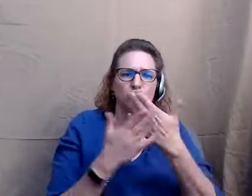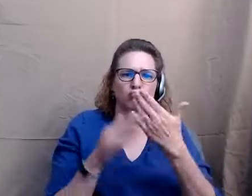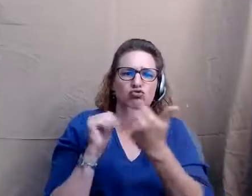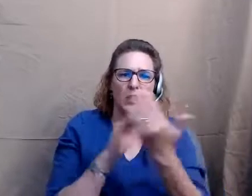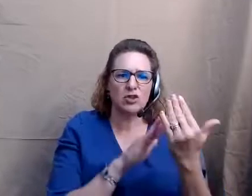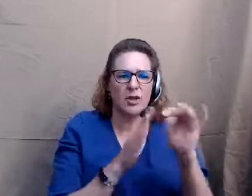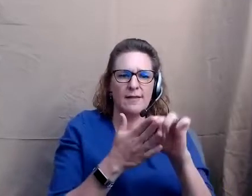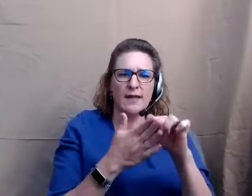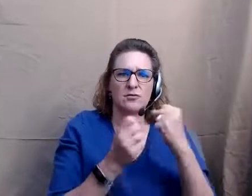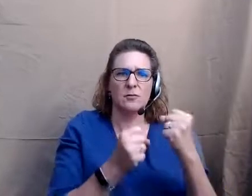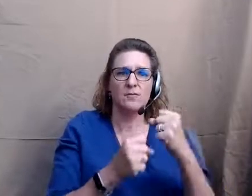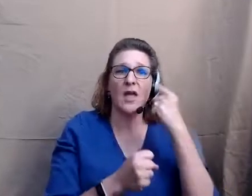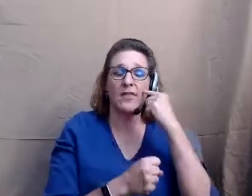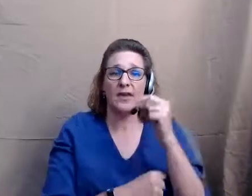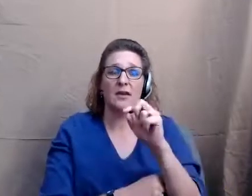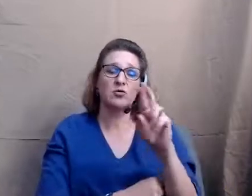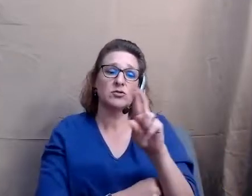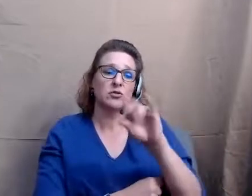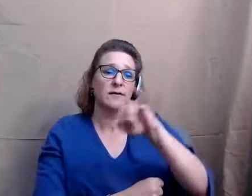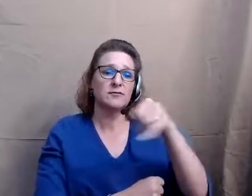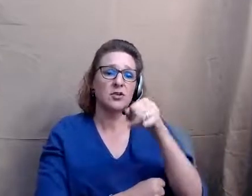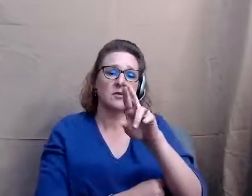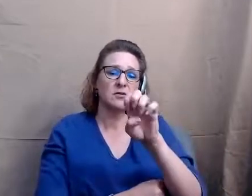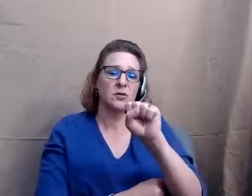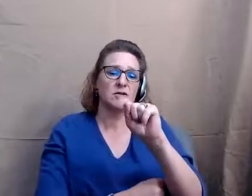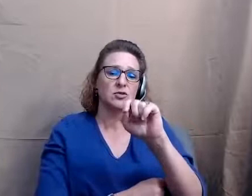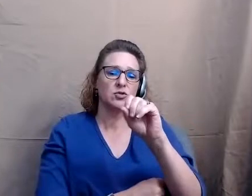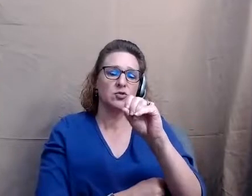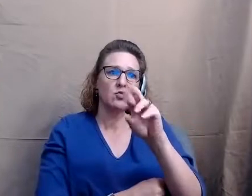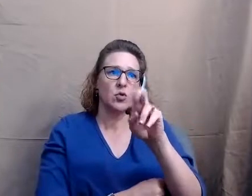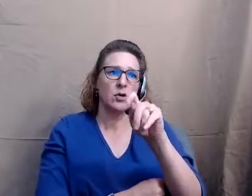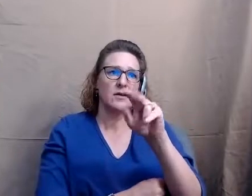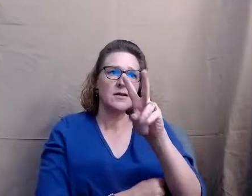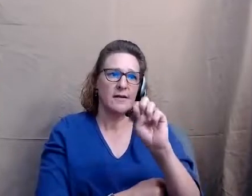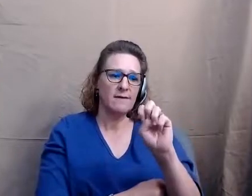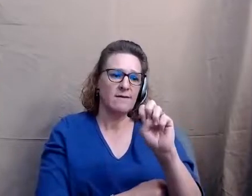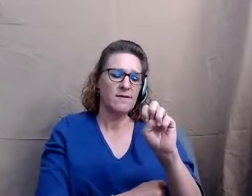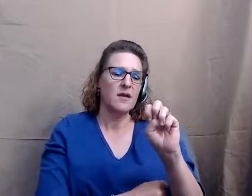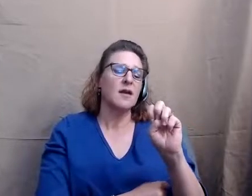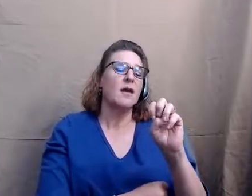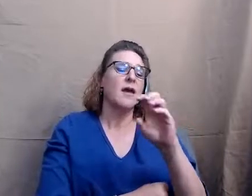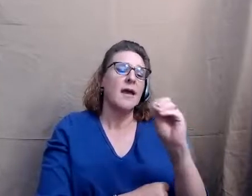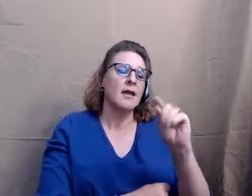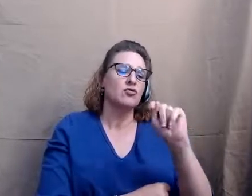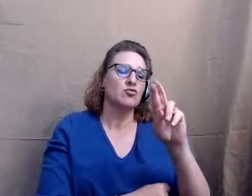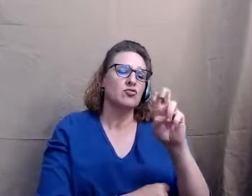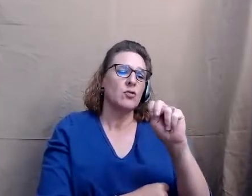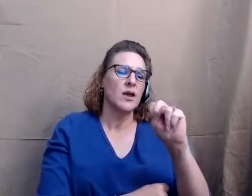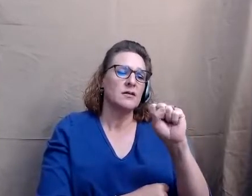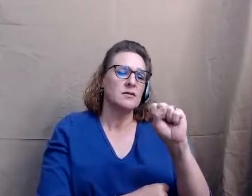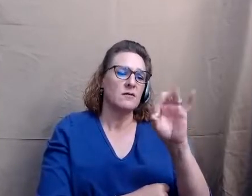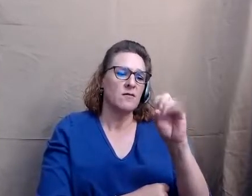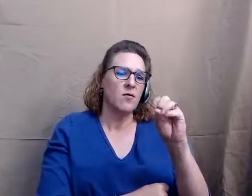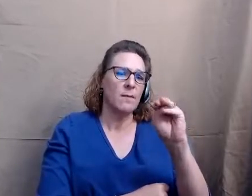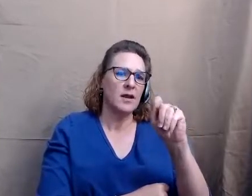think restorative justice is another one of the concrete strategies that people, and I should say restorative and transformative justice, are the concrete